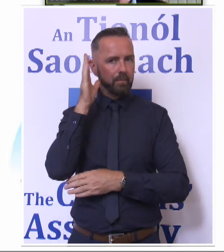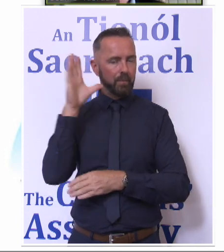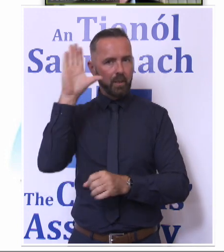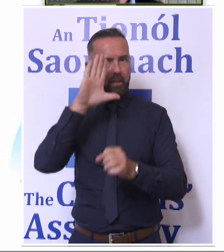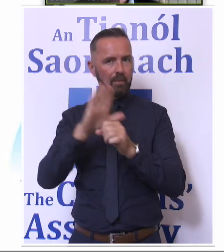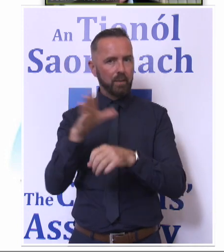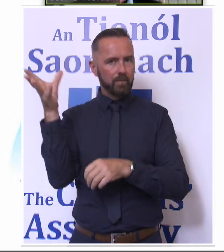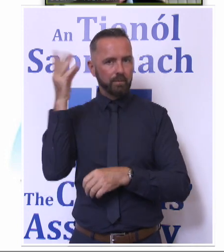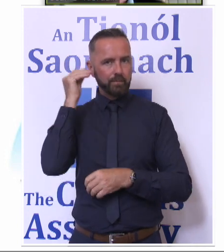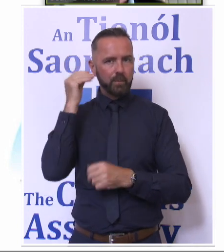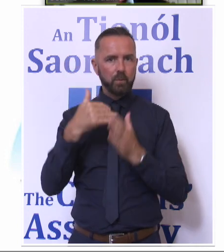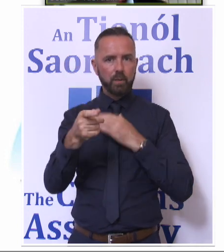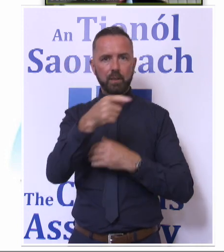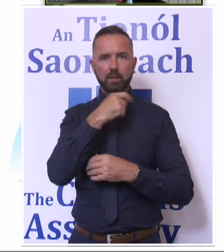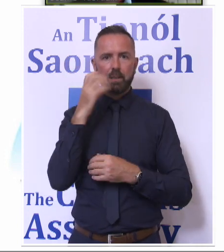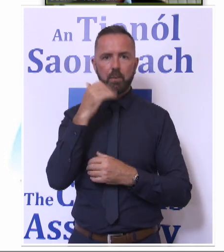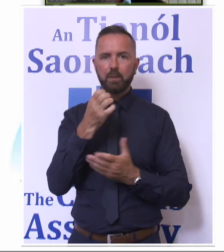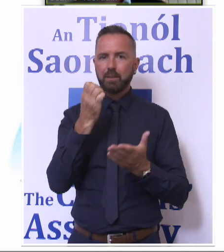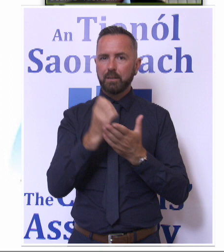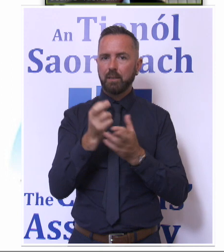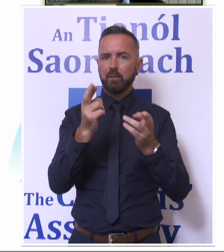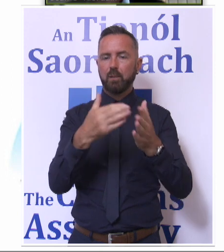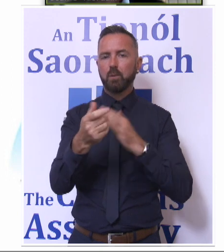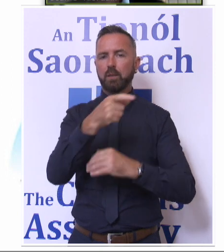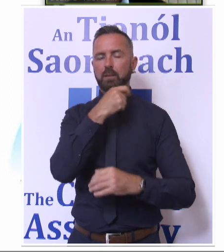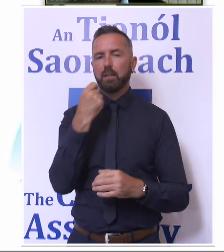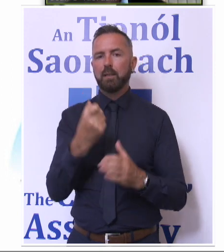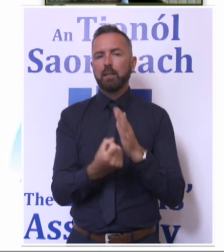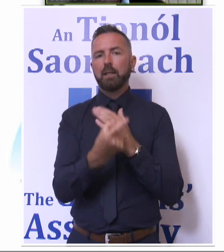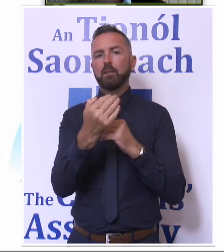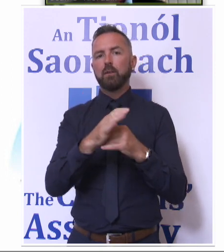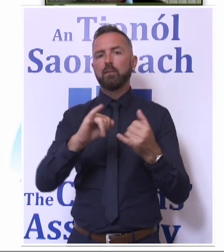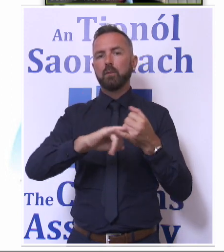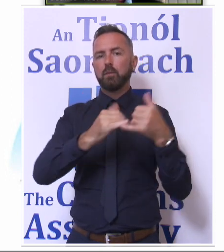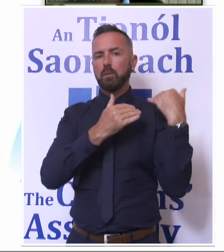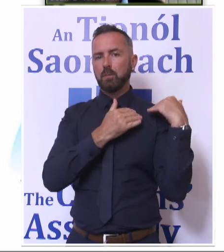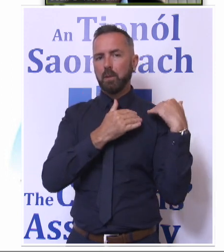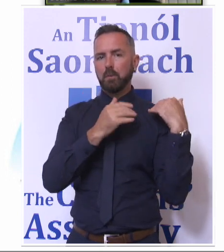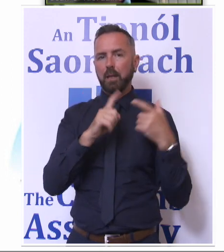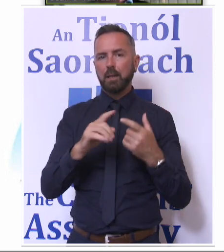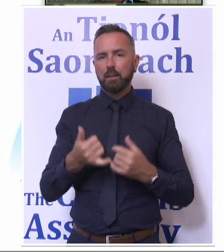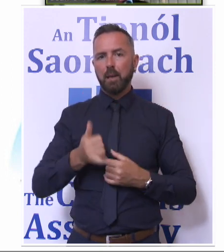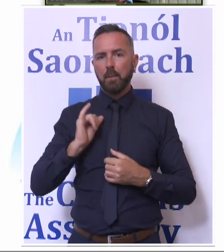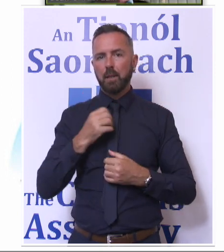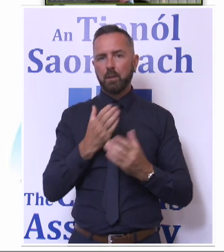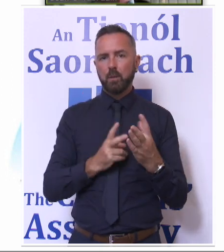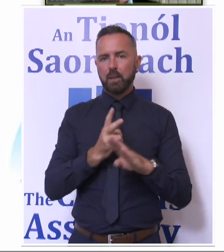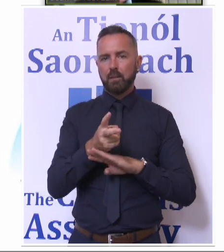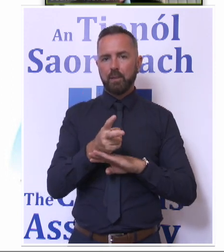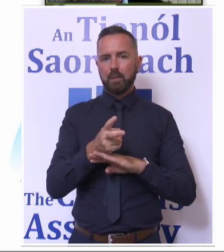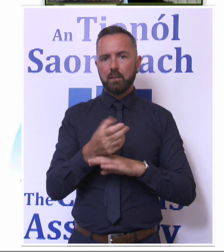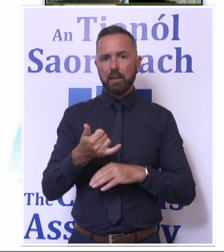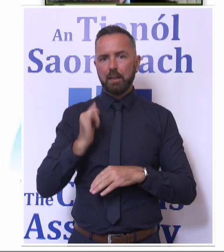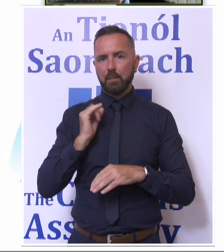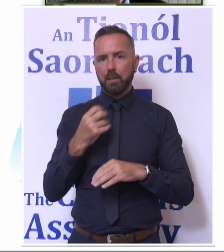were saying was absolutely nail on the head. Issues of responsibilities, the capacity to intervene, the capacity to